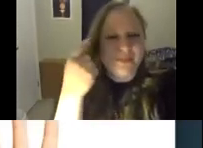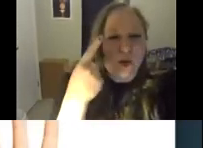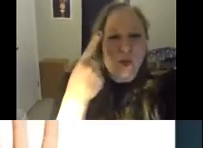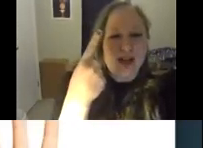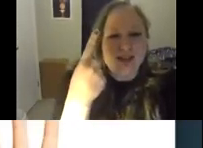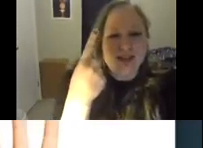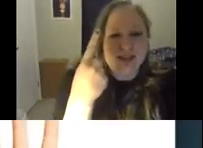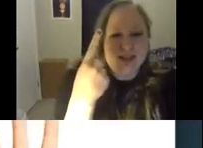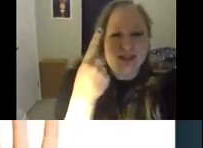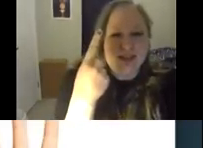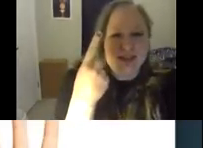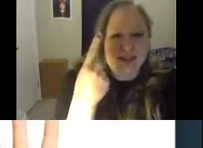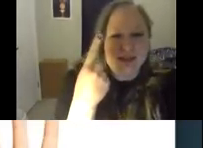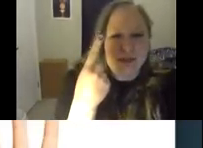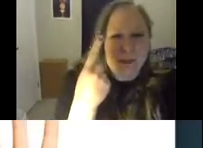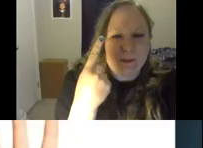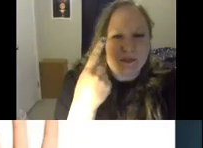Okay, one.